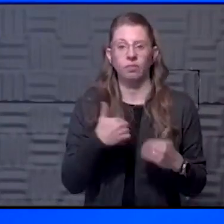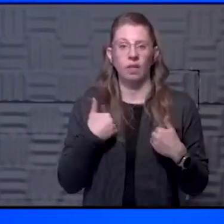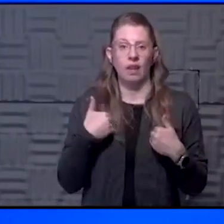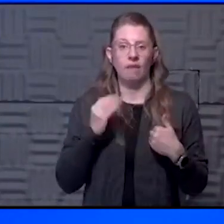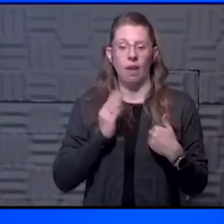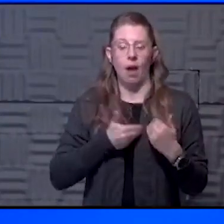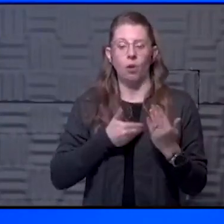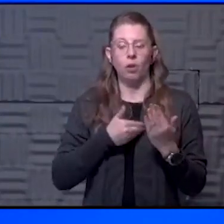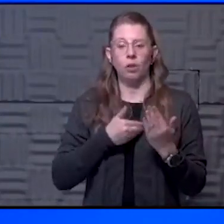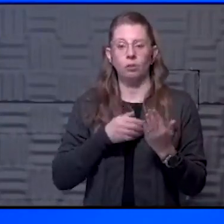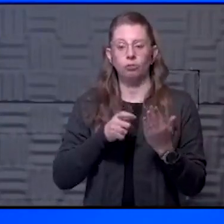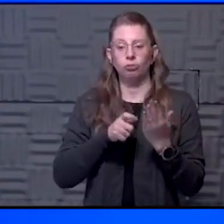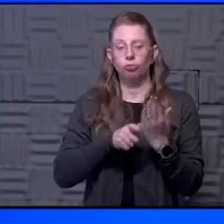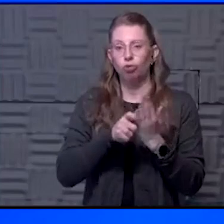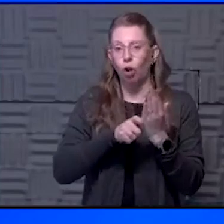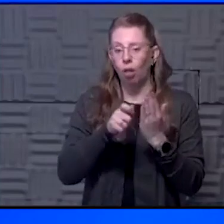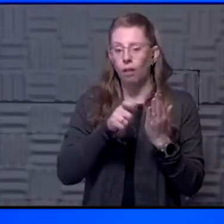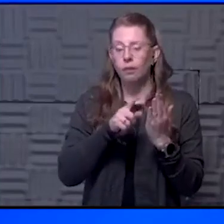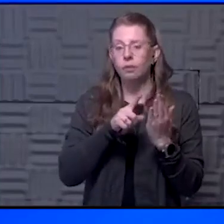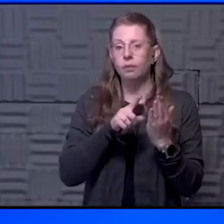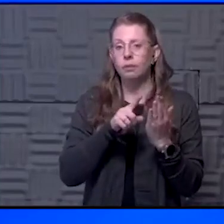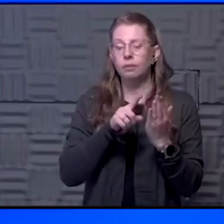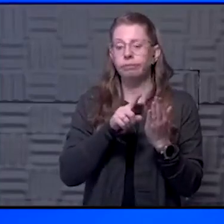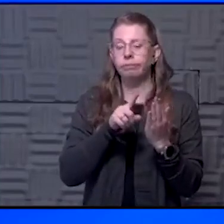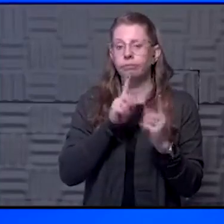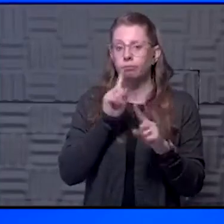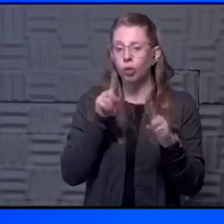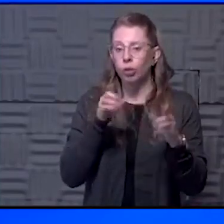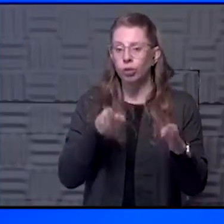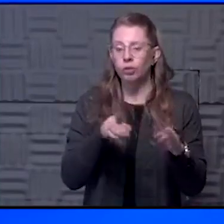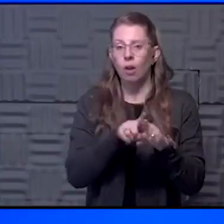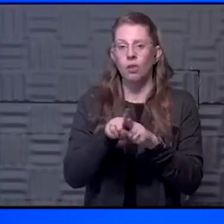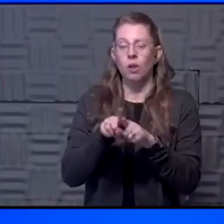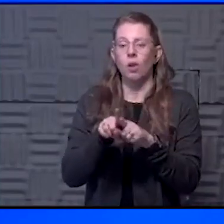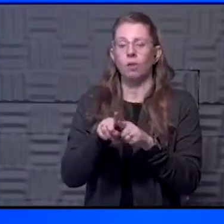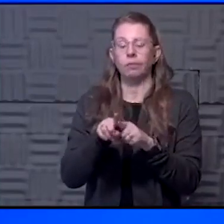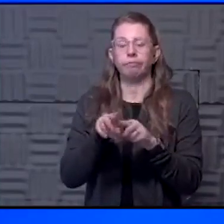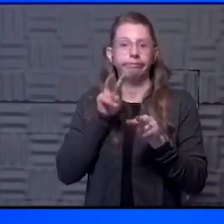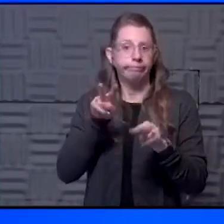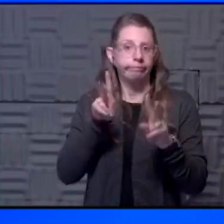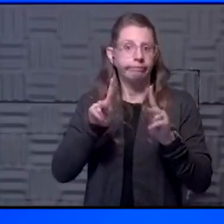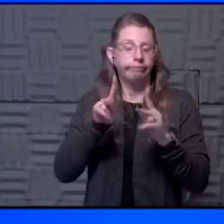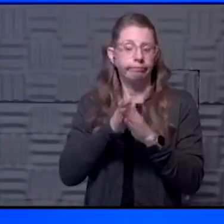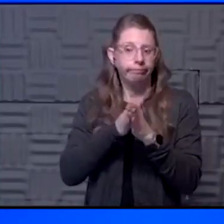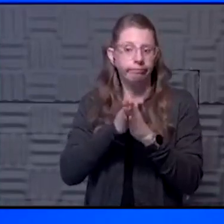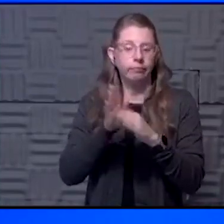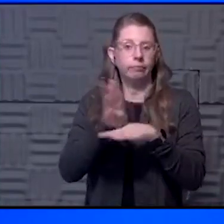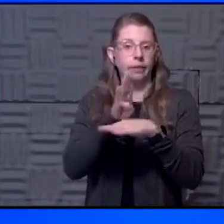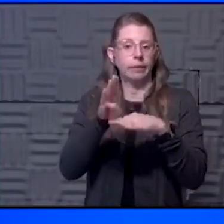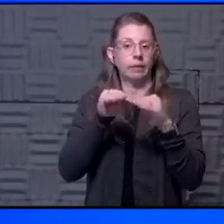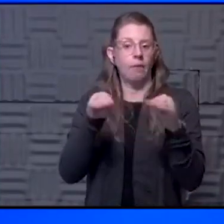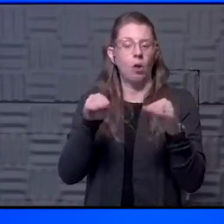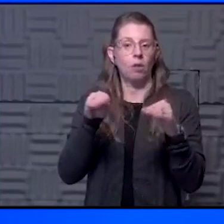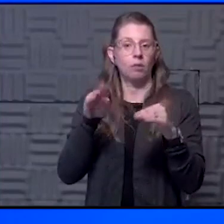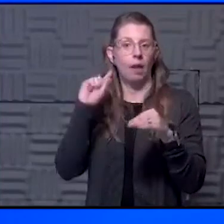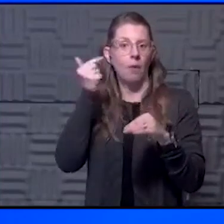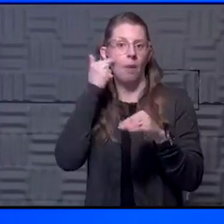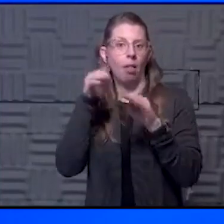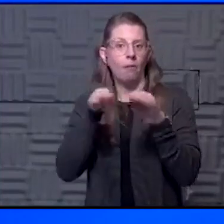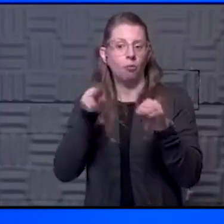our journalists and vigilant people at the business level and the government level to watch for that